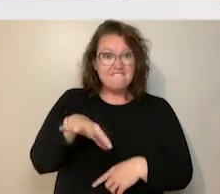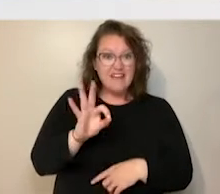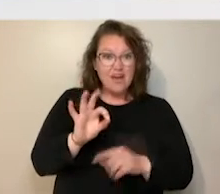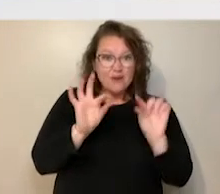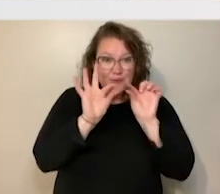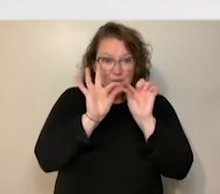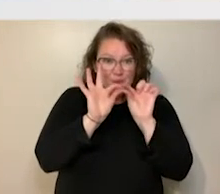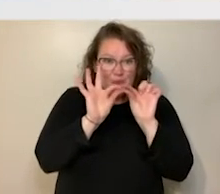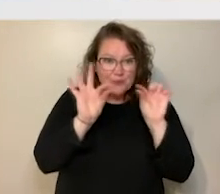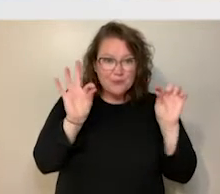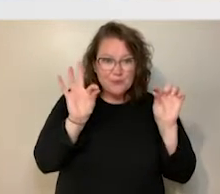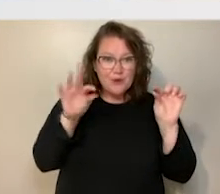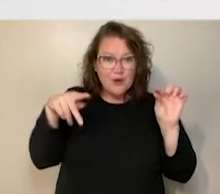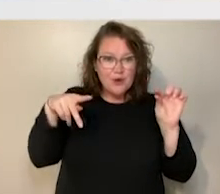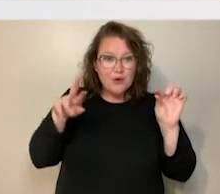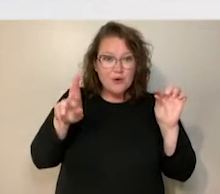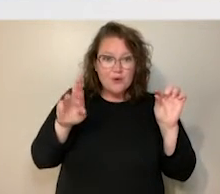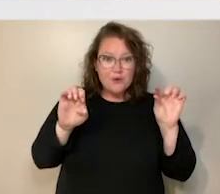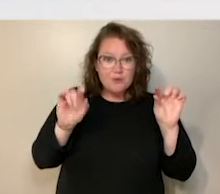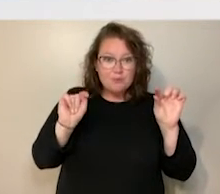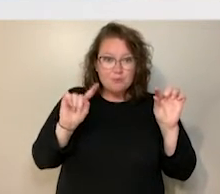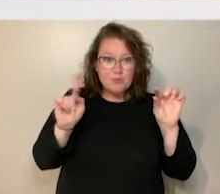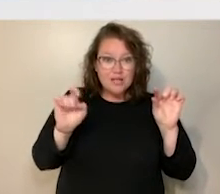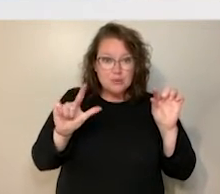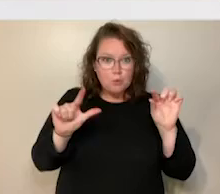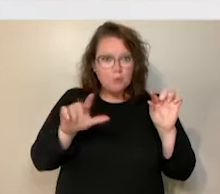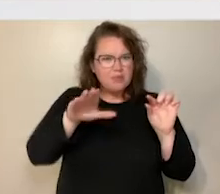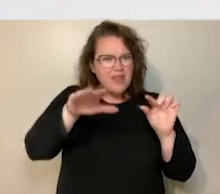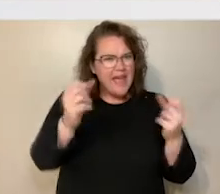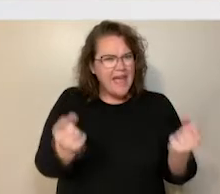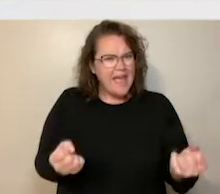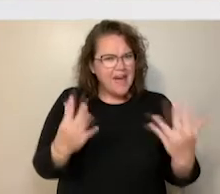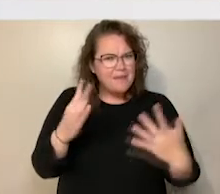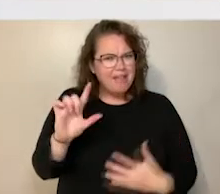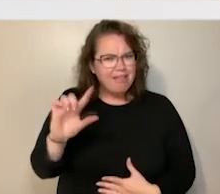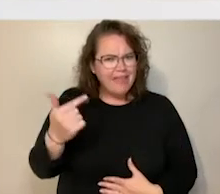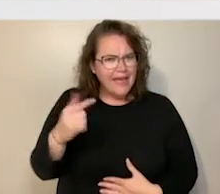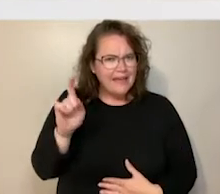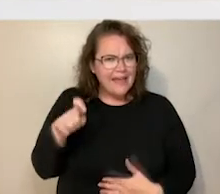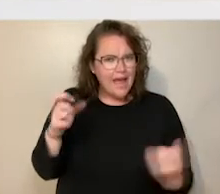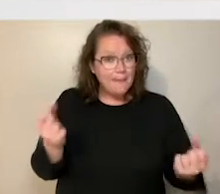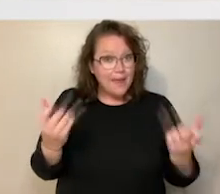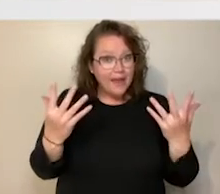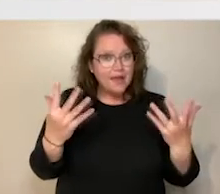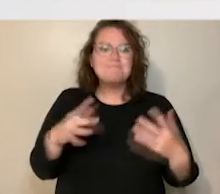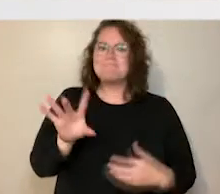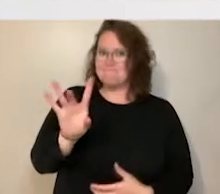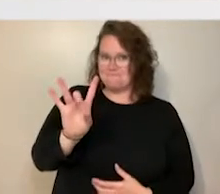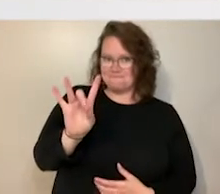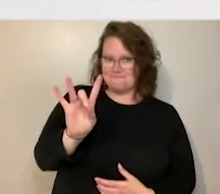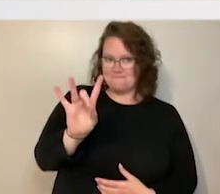remember how many legs a spider has? 8, so I got to get myself 8 pretzels out.